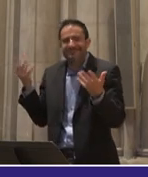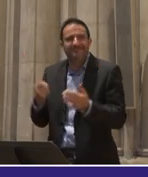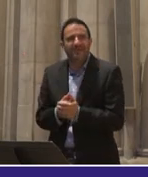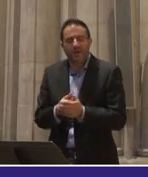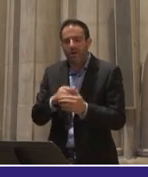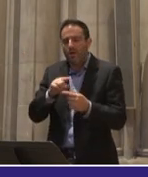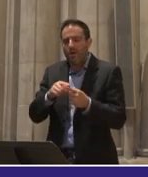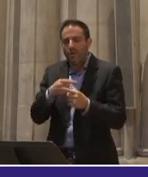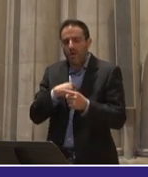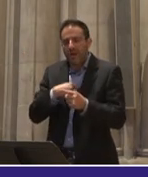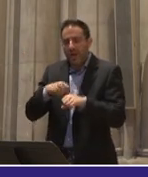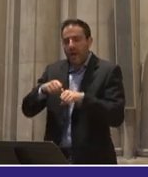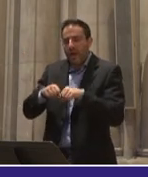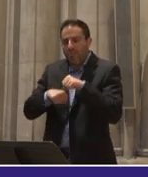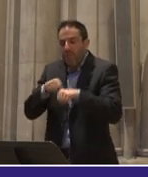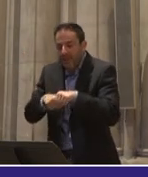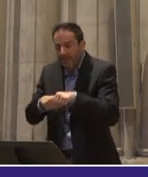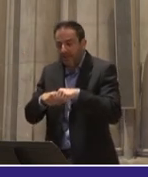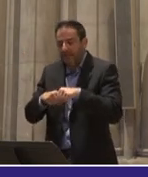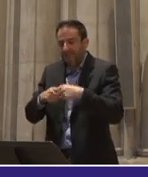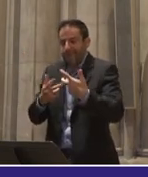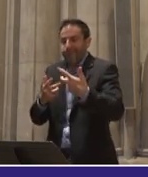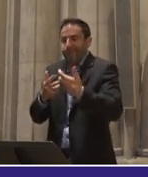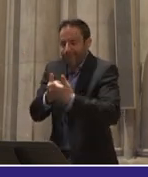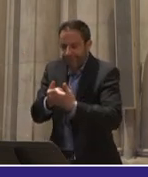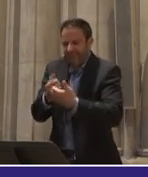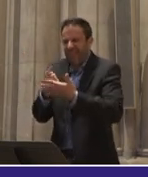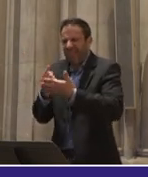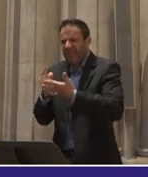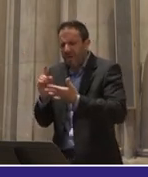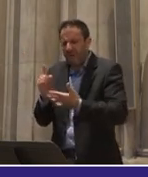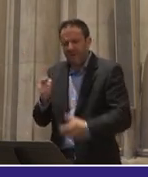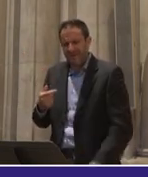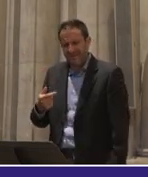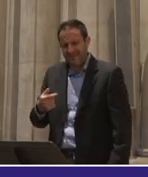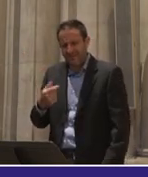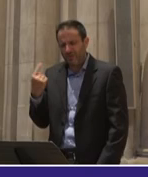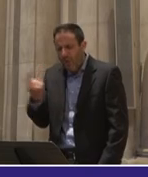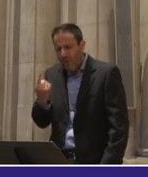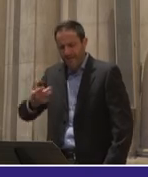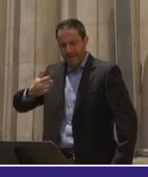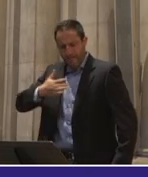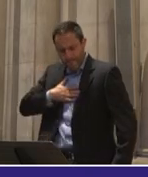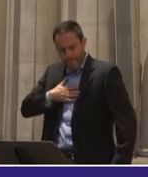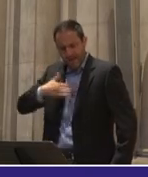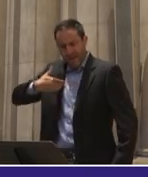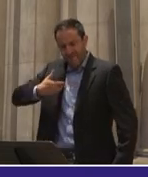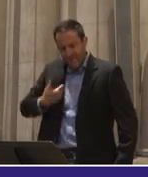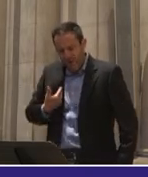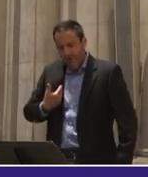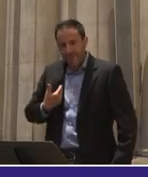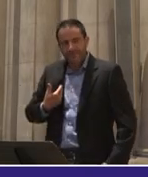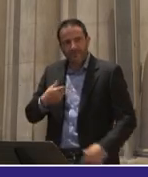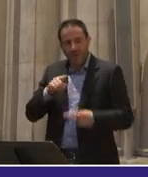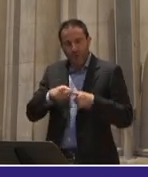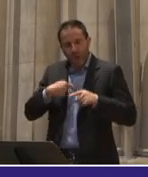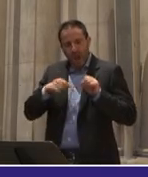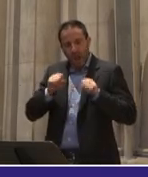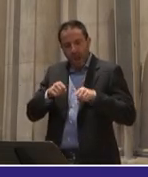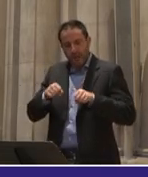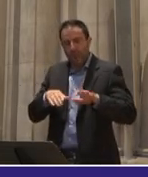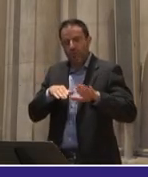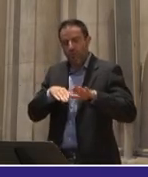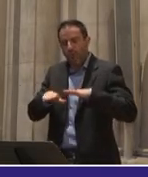or when I had a biking accident, as I did last week, why is it always my own fault when I'm within walking distance to